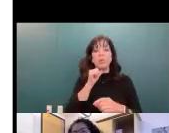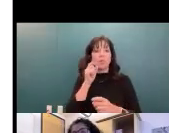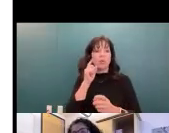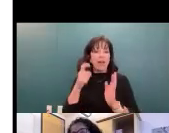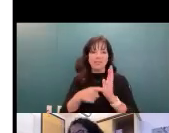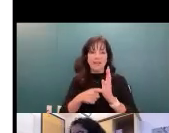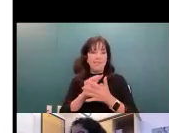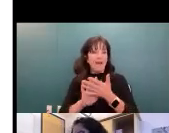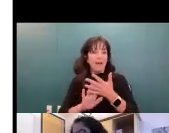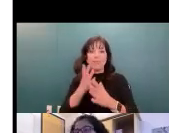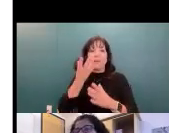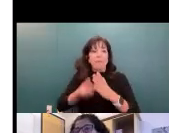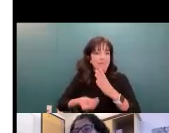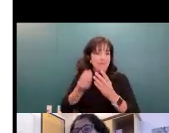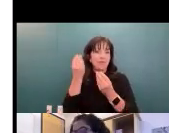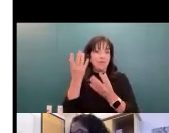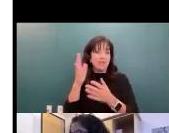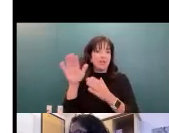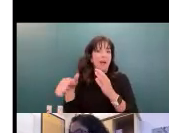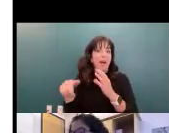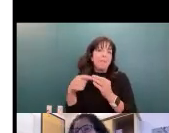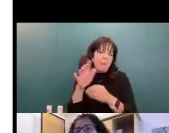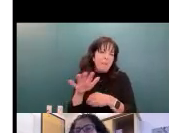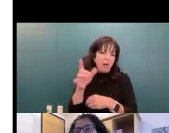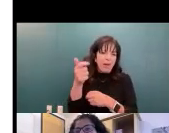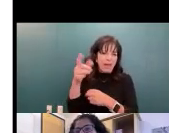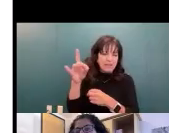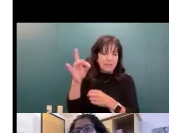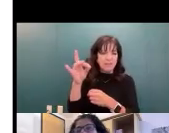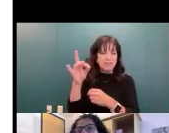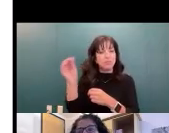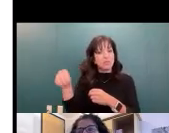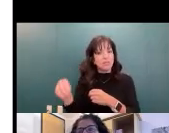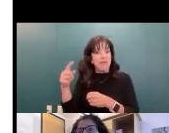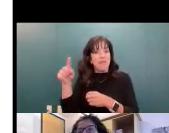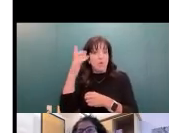we'd be missing information about 18% of our autistic 8-year-olds.